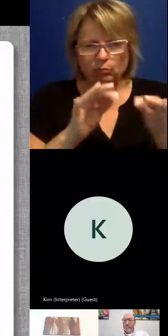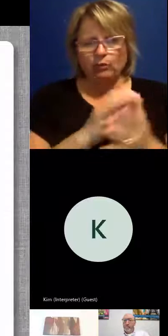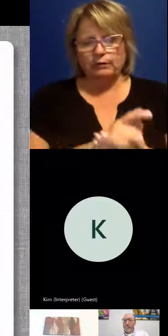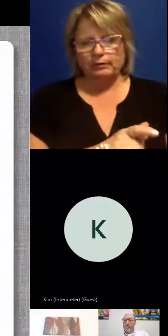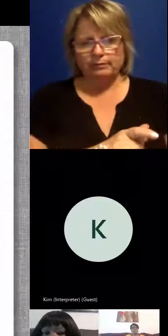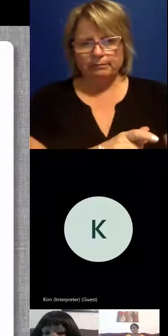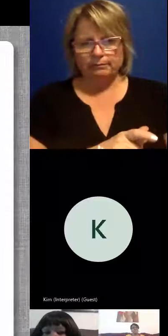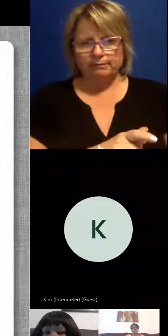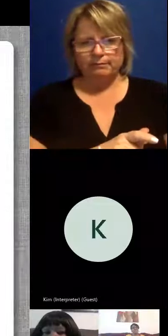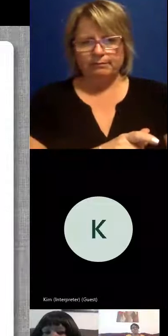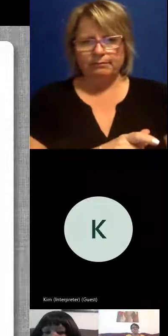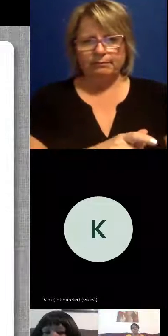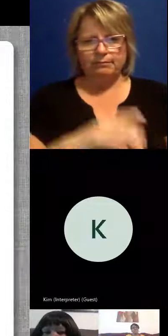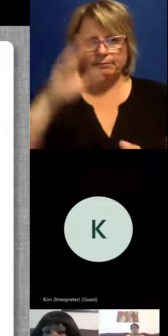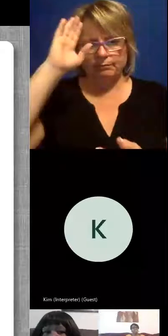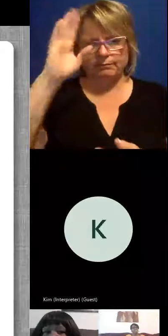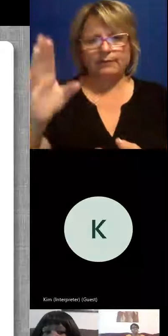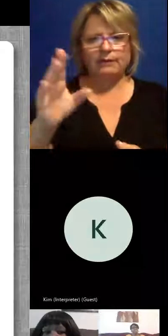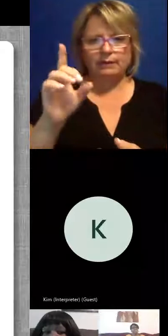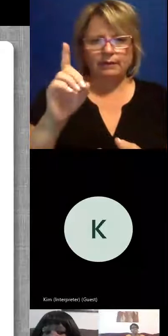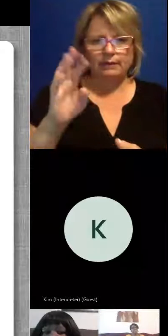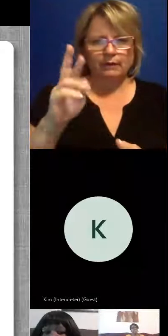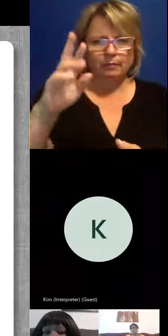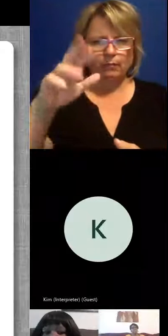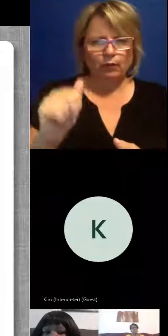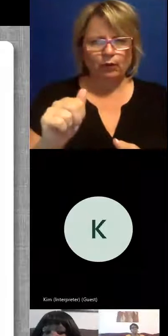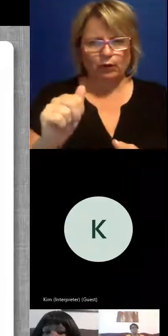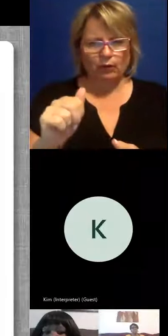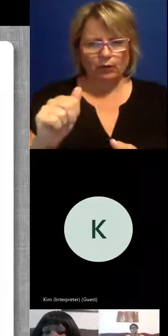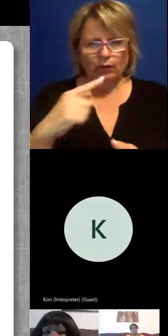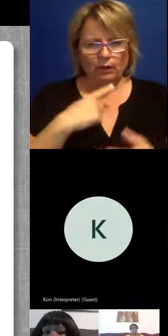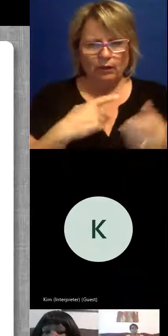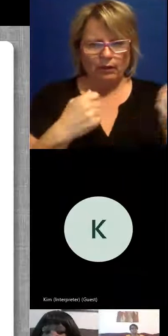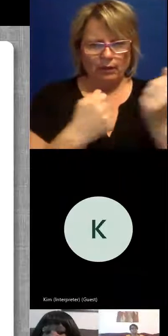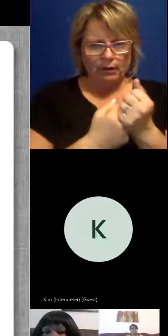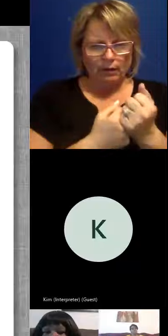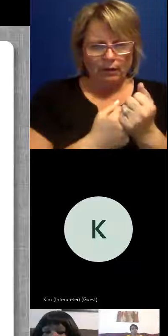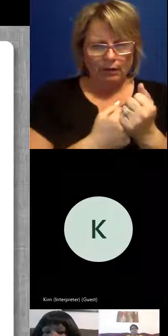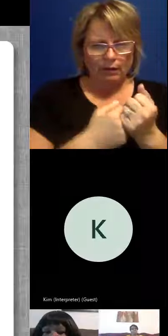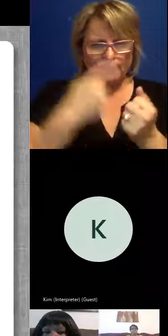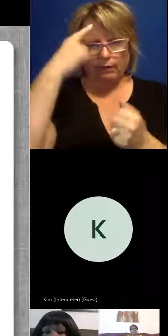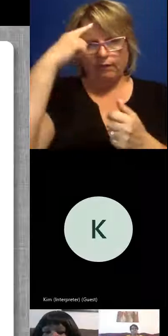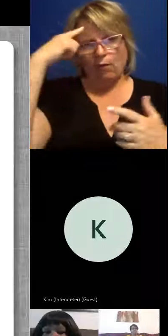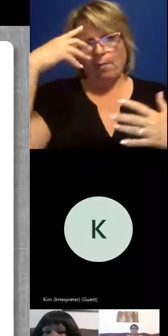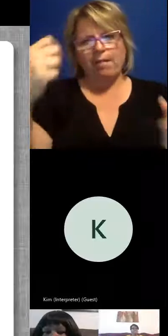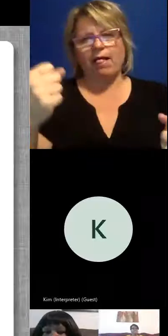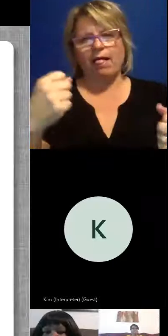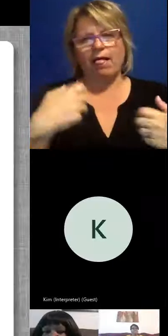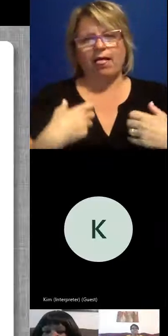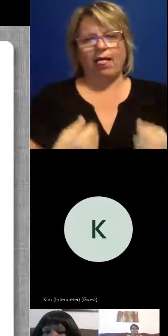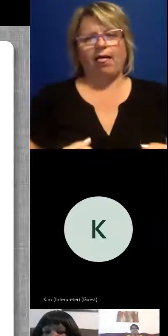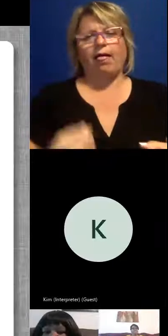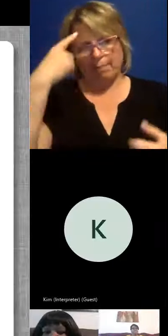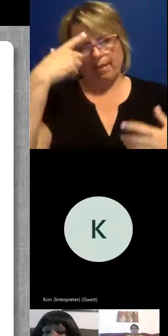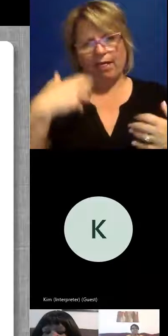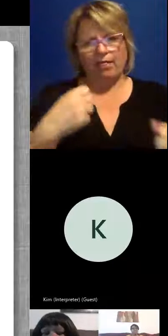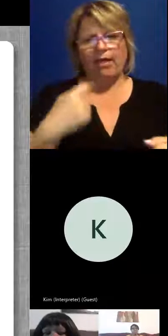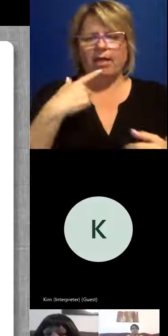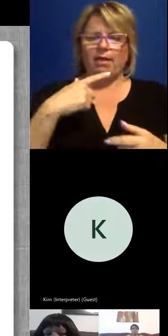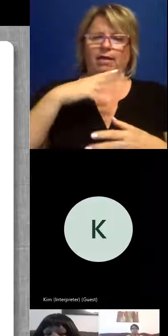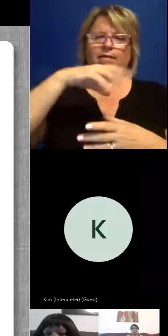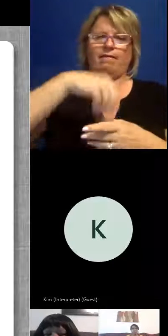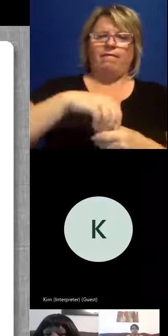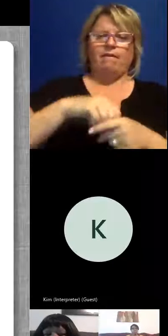Hi, I'm Deborah, and I am an advocate for mental health, and I've been in the mental health